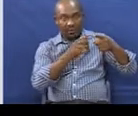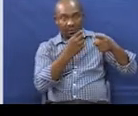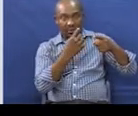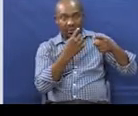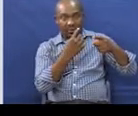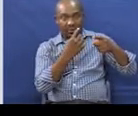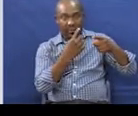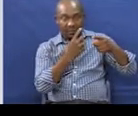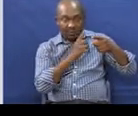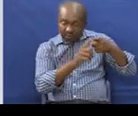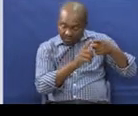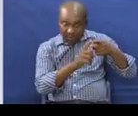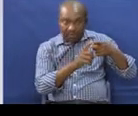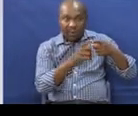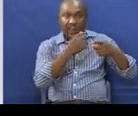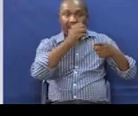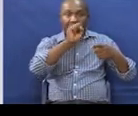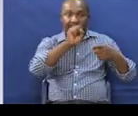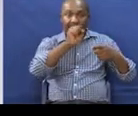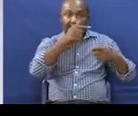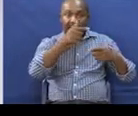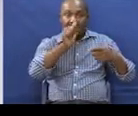categories. Number 1 is starch.